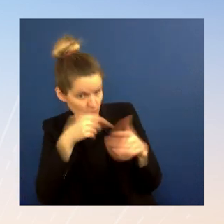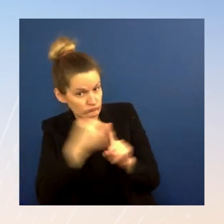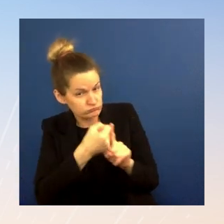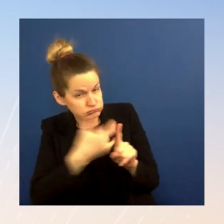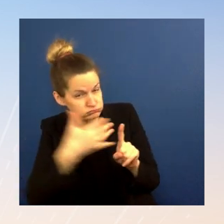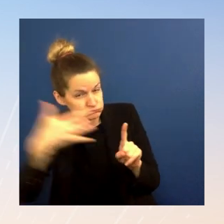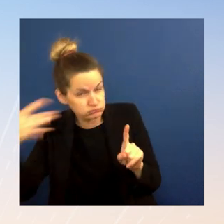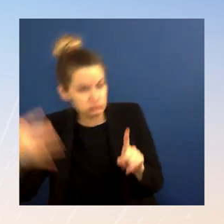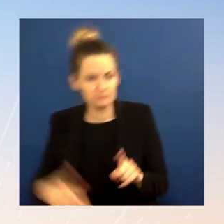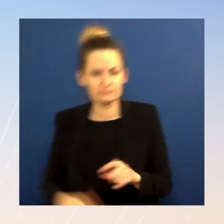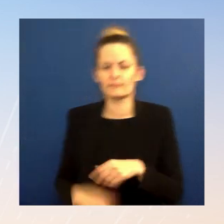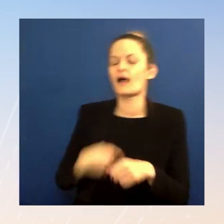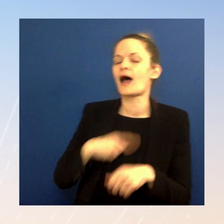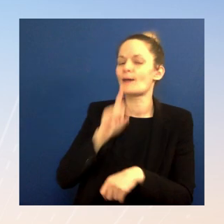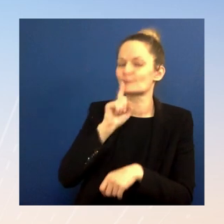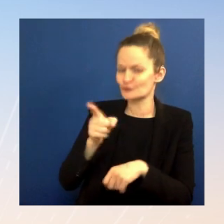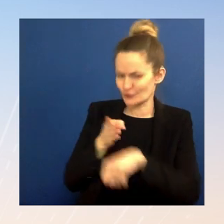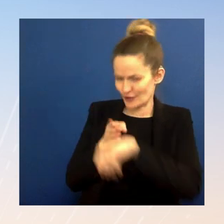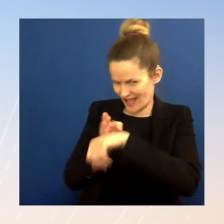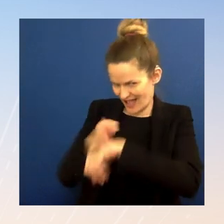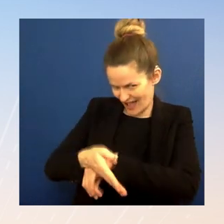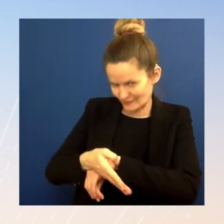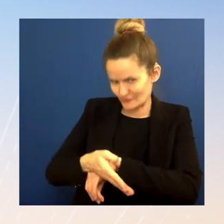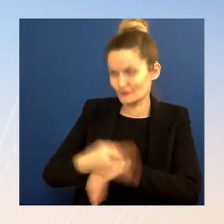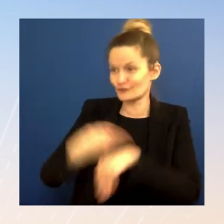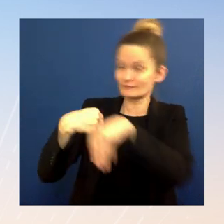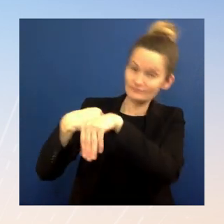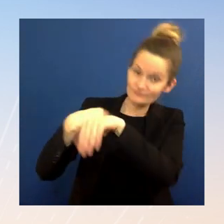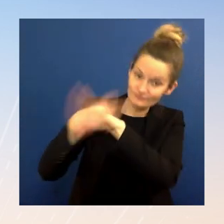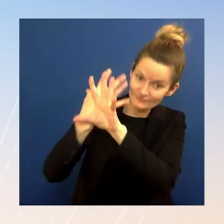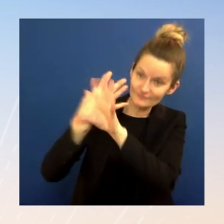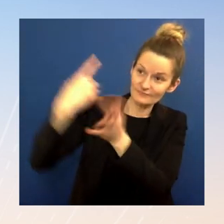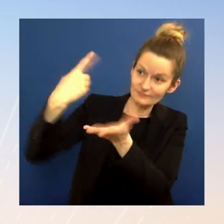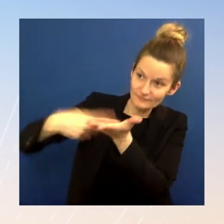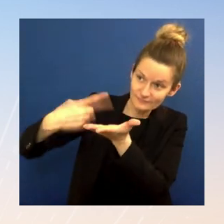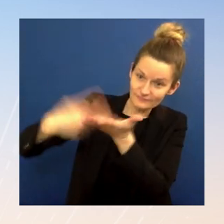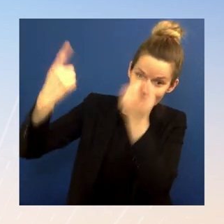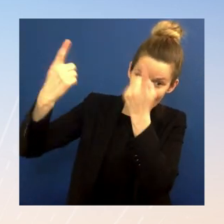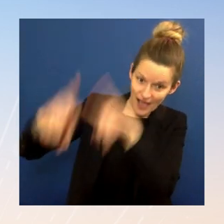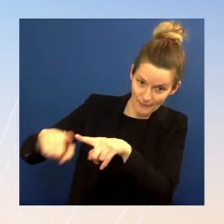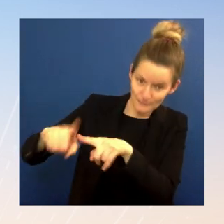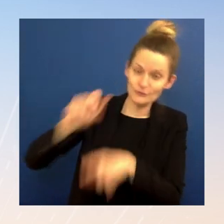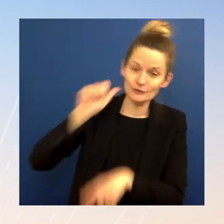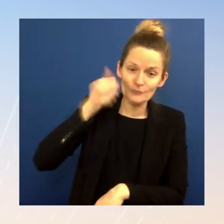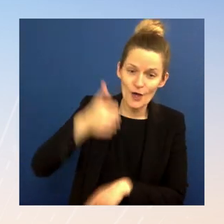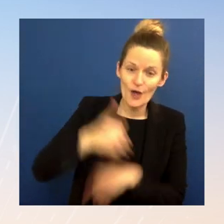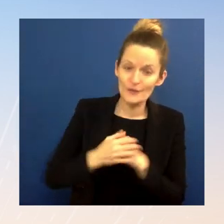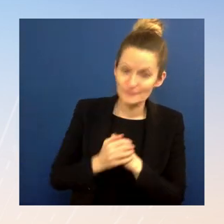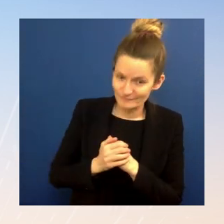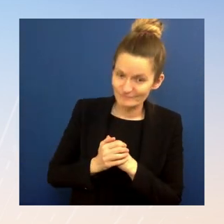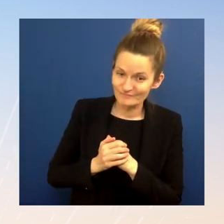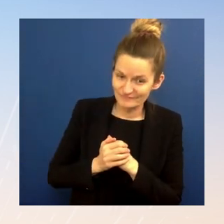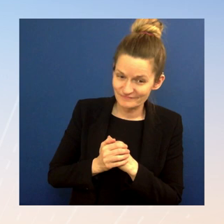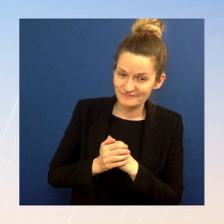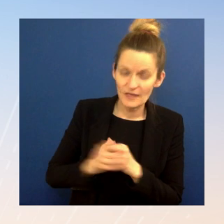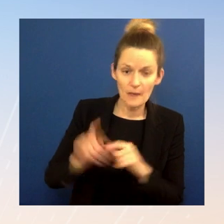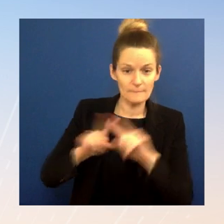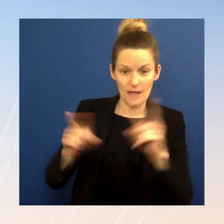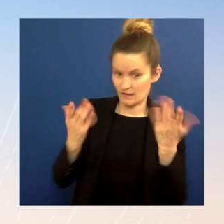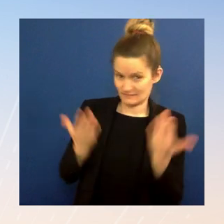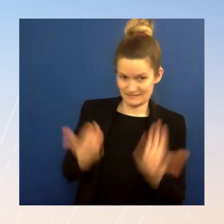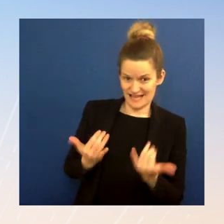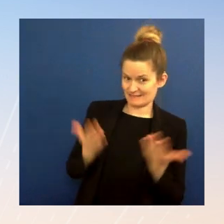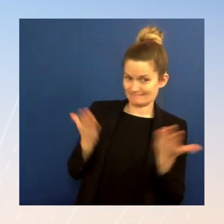tomorrow, but we have not, our national security advisor obviously didn't hold back in his conversation he had. Our Secretary of State did not hold